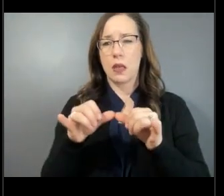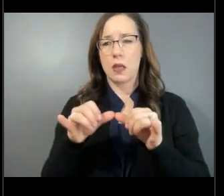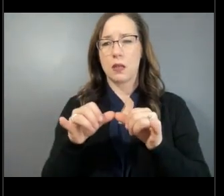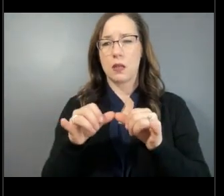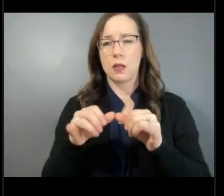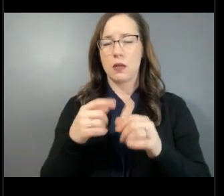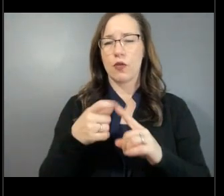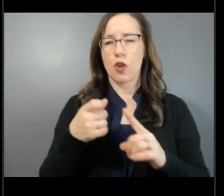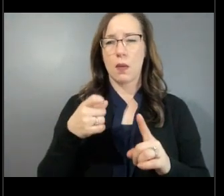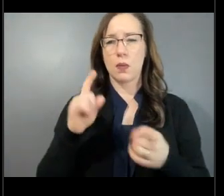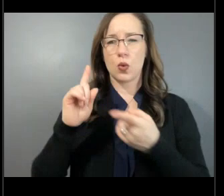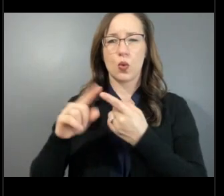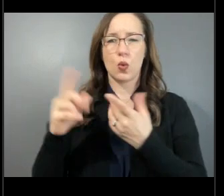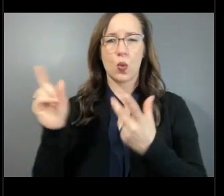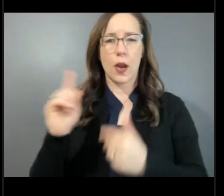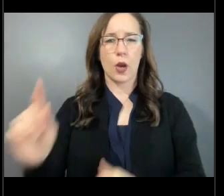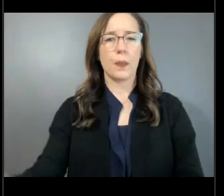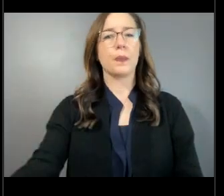to?